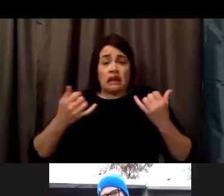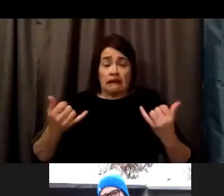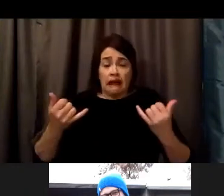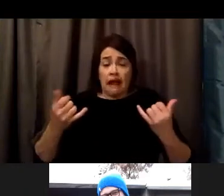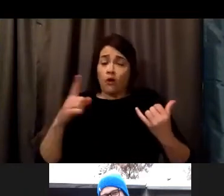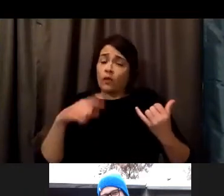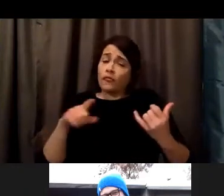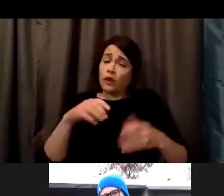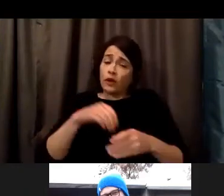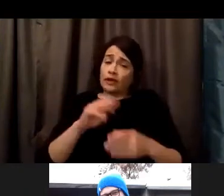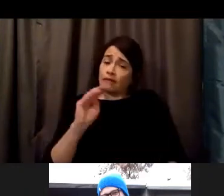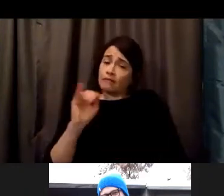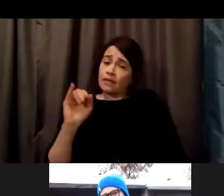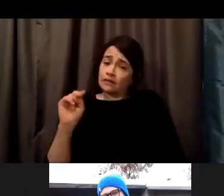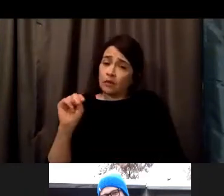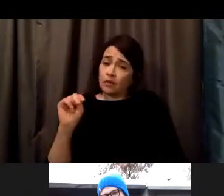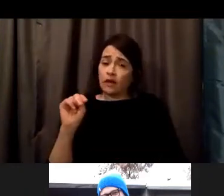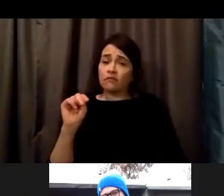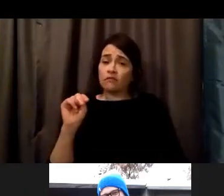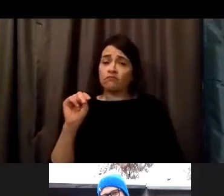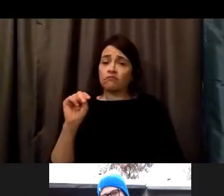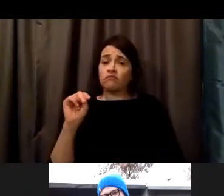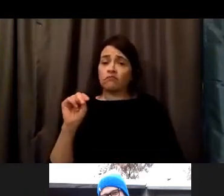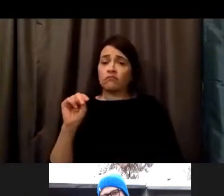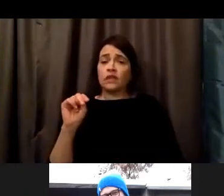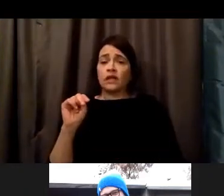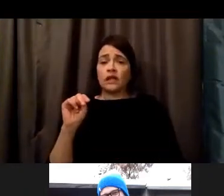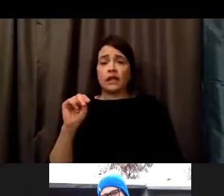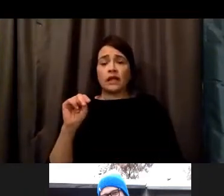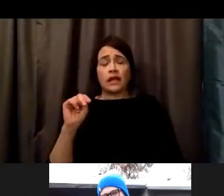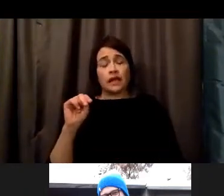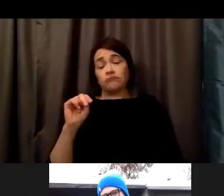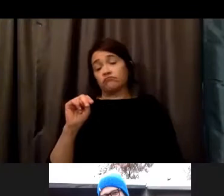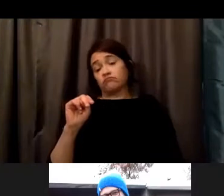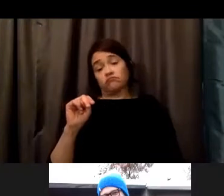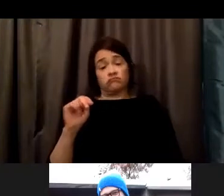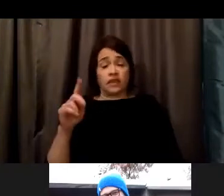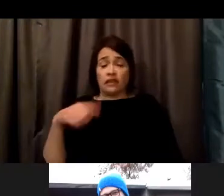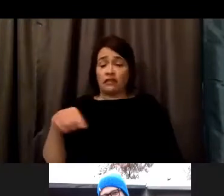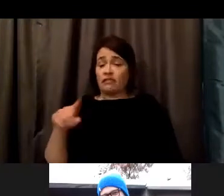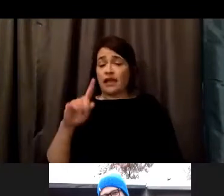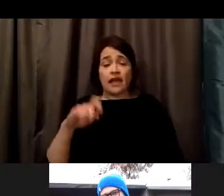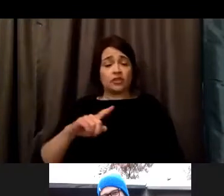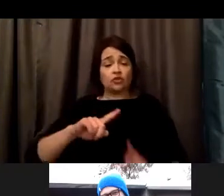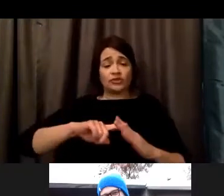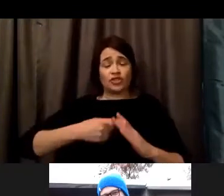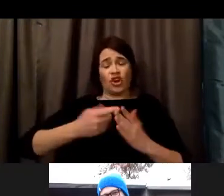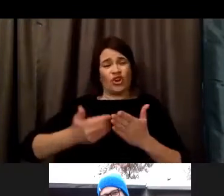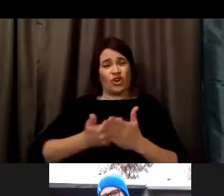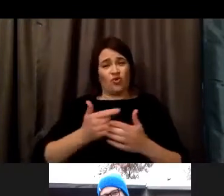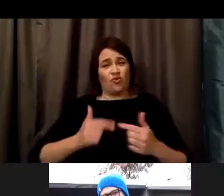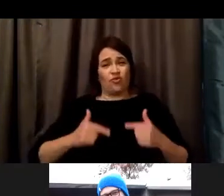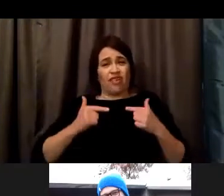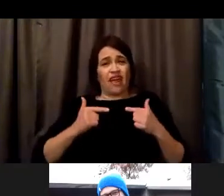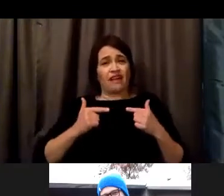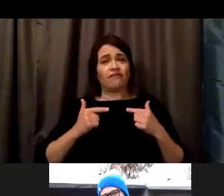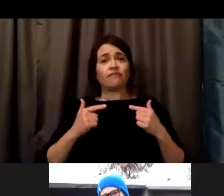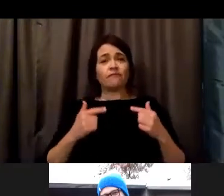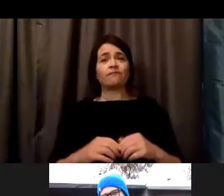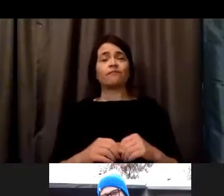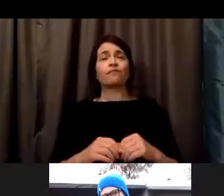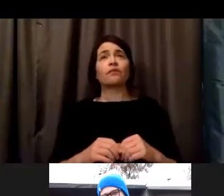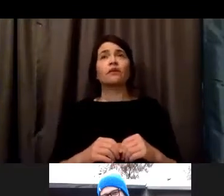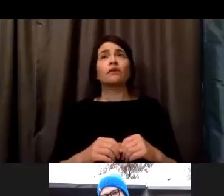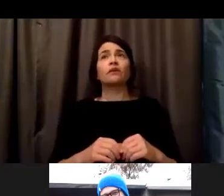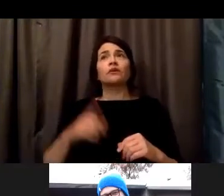charged with starting a new life. So for the genocide survivors, for the genocide